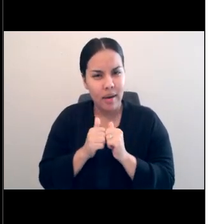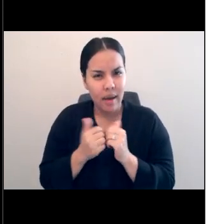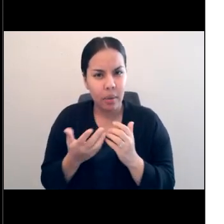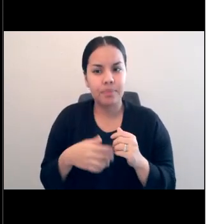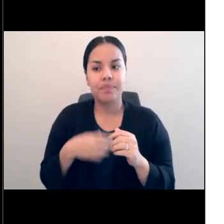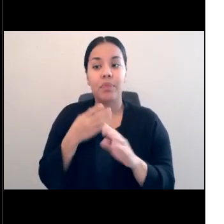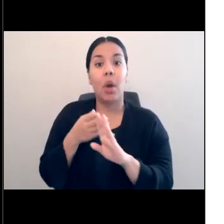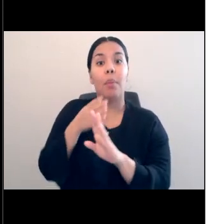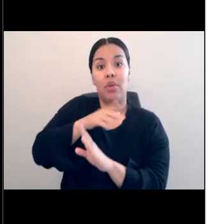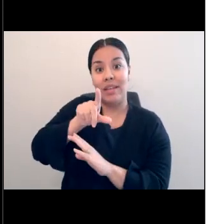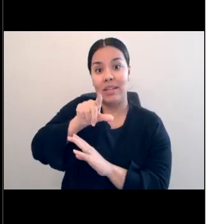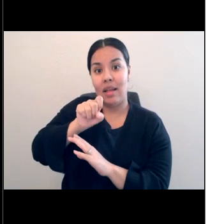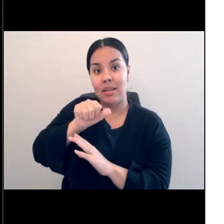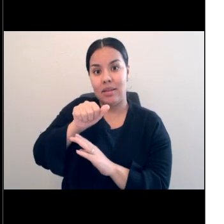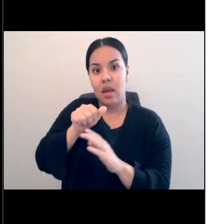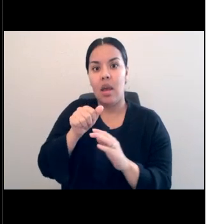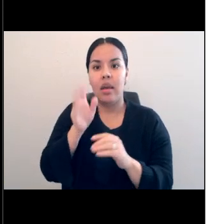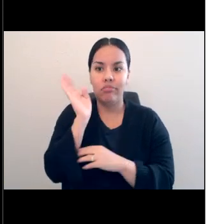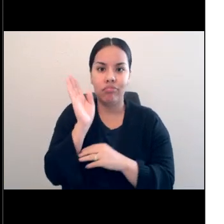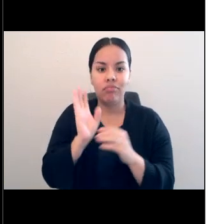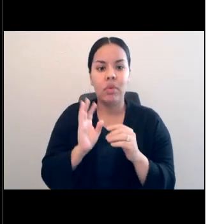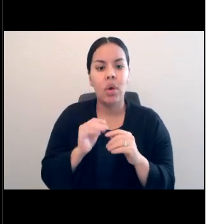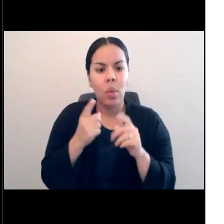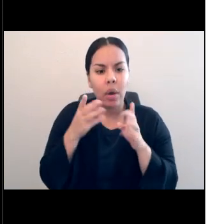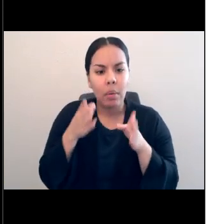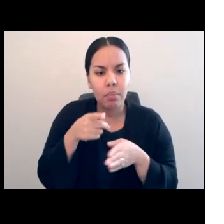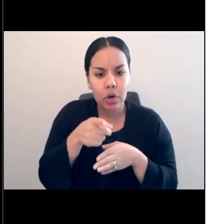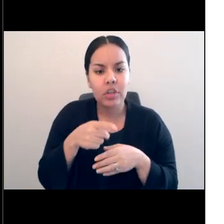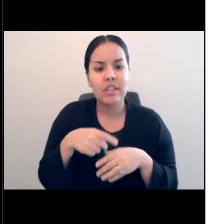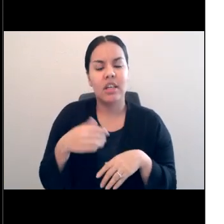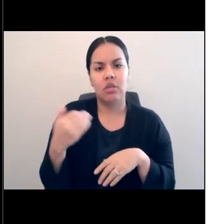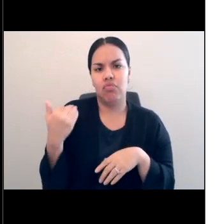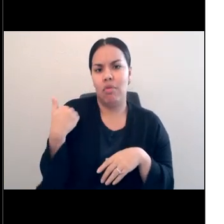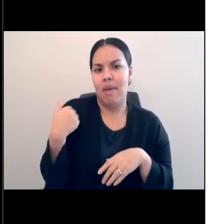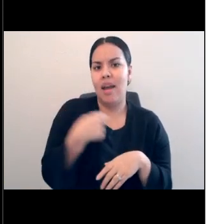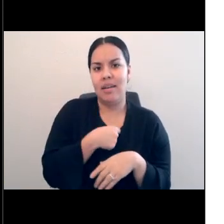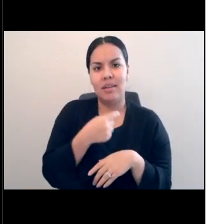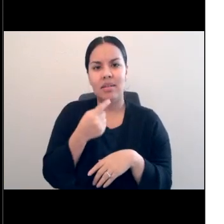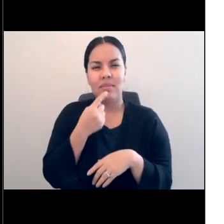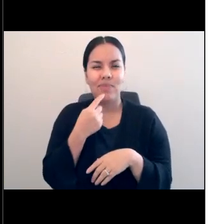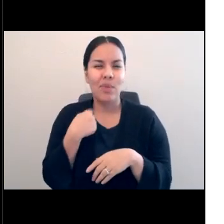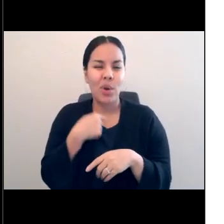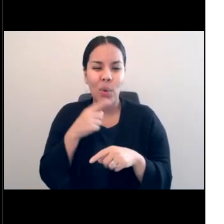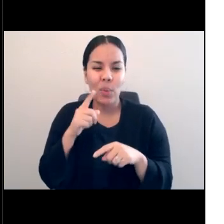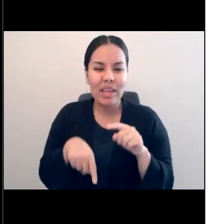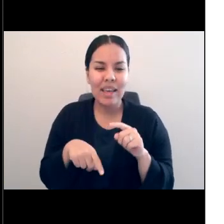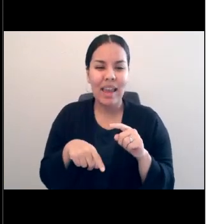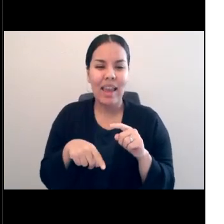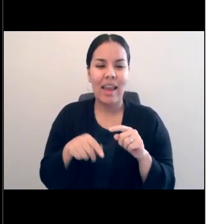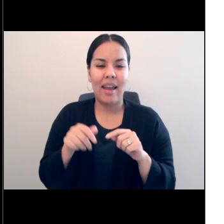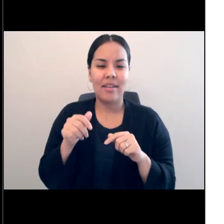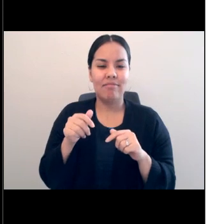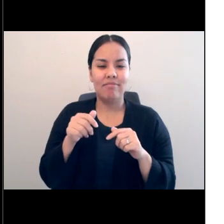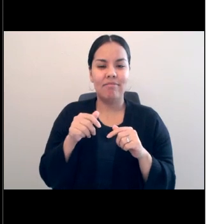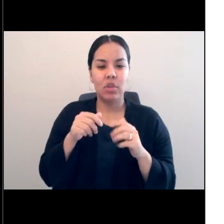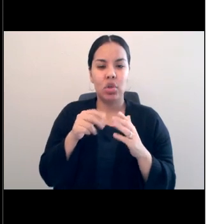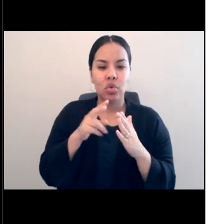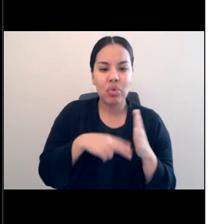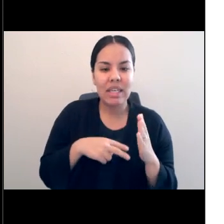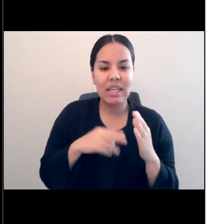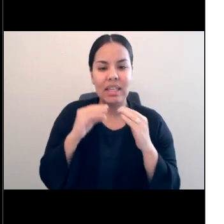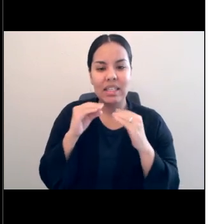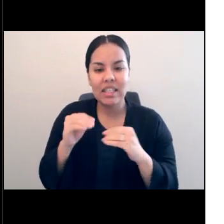LSA webinar, Jamal Muwakil reminds us that we can't teach, read, or advise like we don't have bodies. And we're giving you the